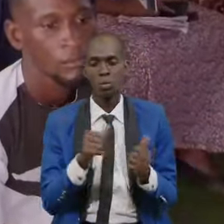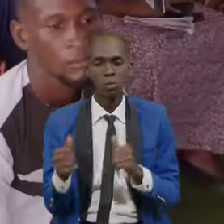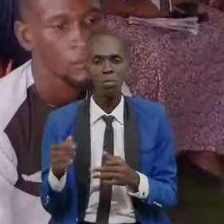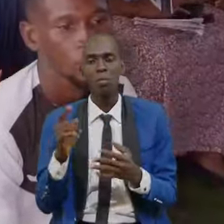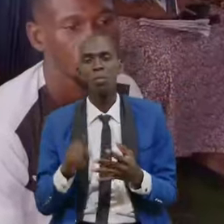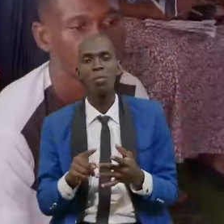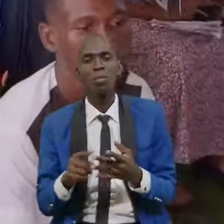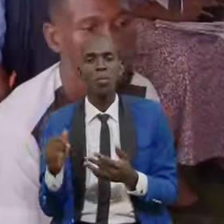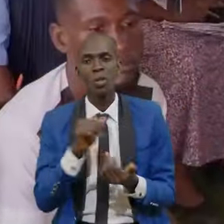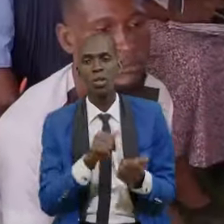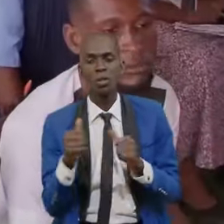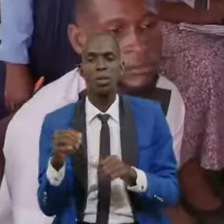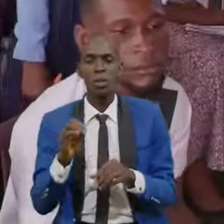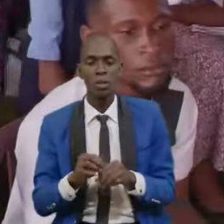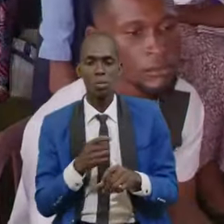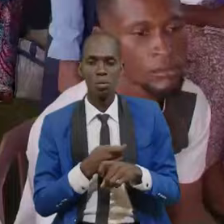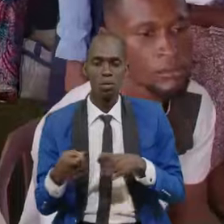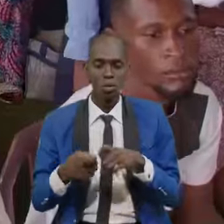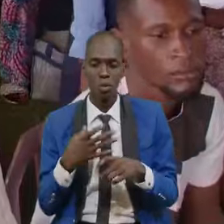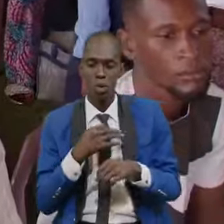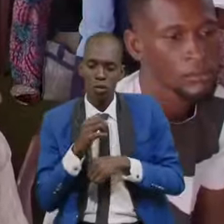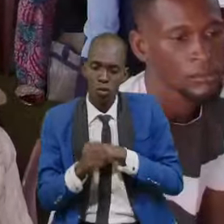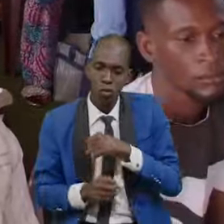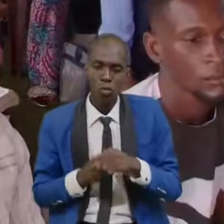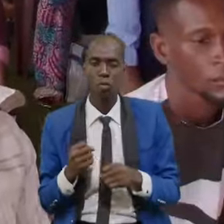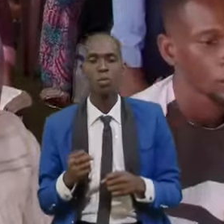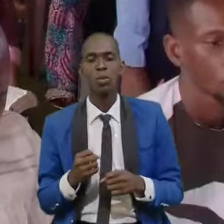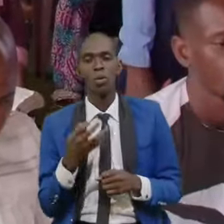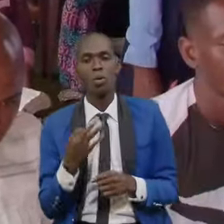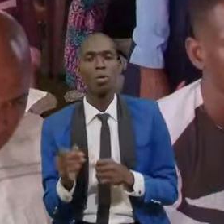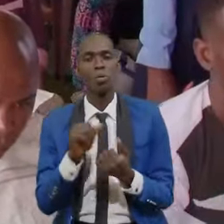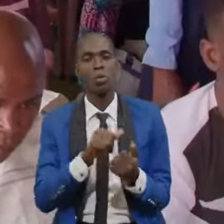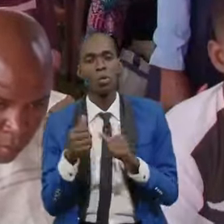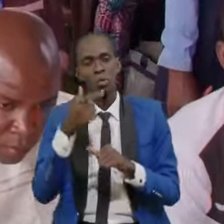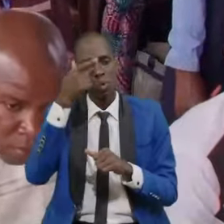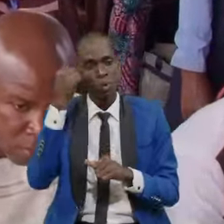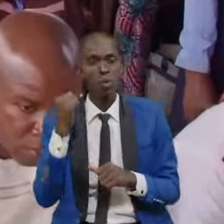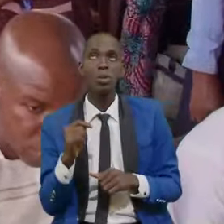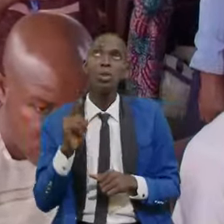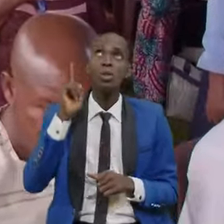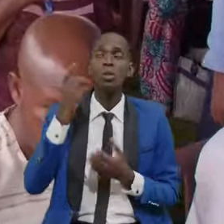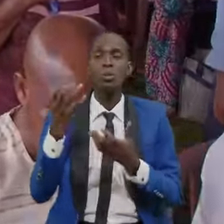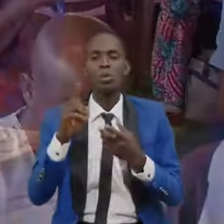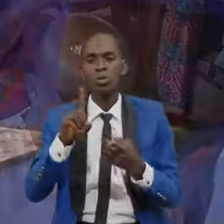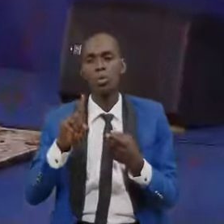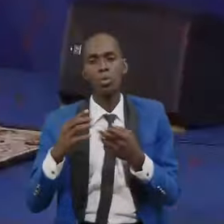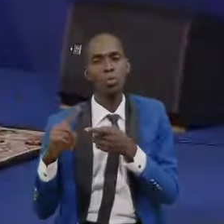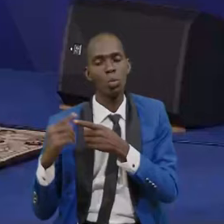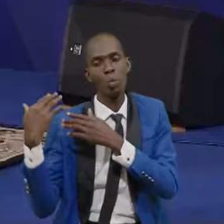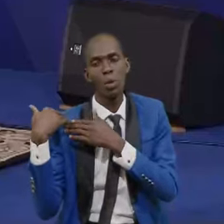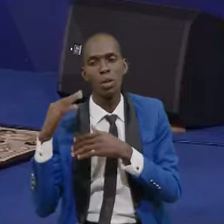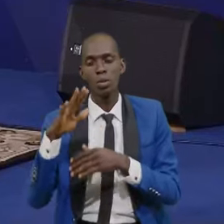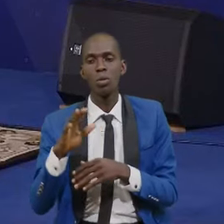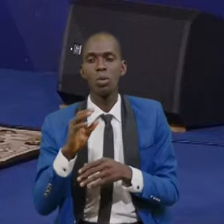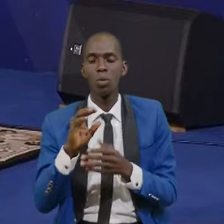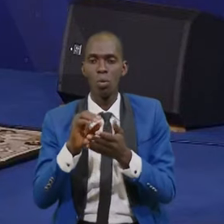in persecution and suffering of baptism, because he wants you to bear your cross and follow him. He wants you